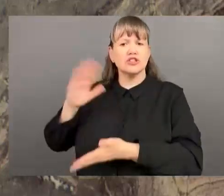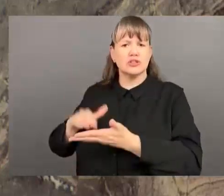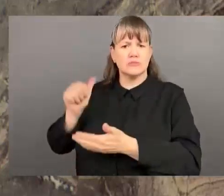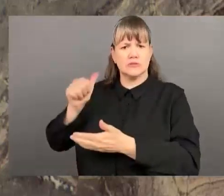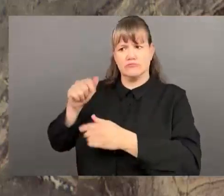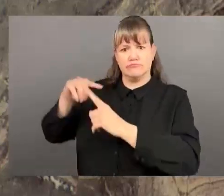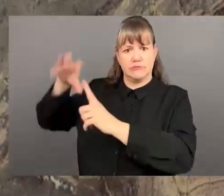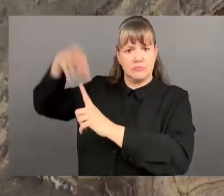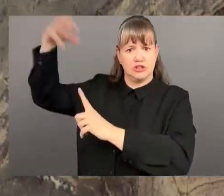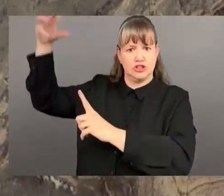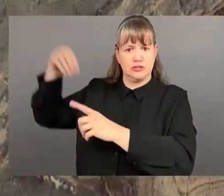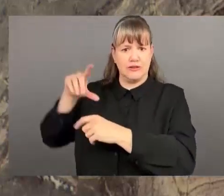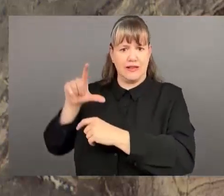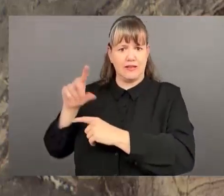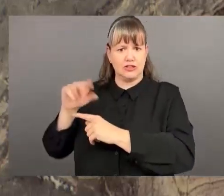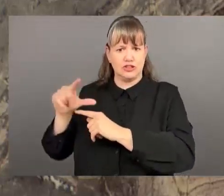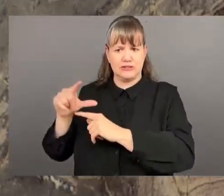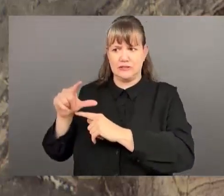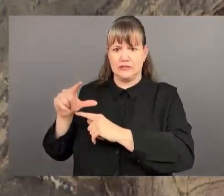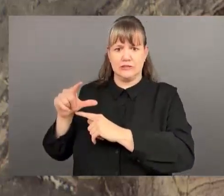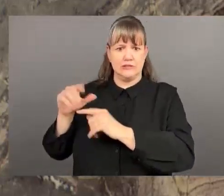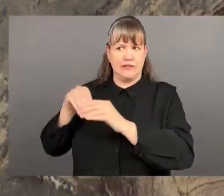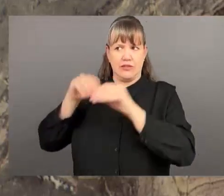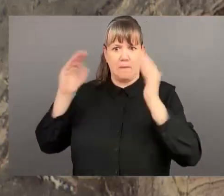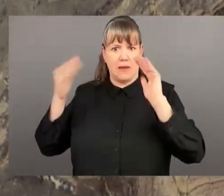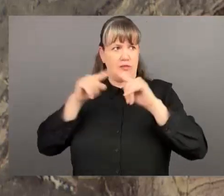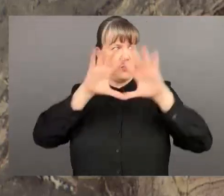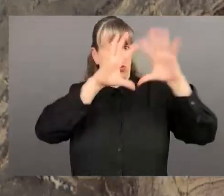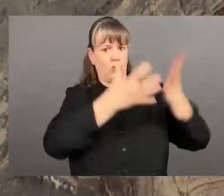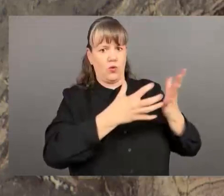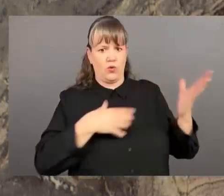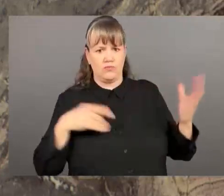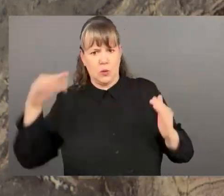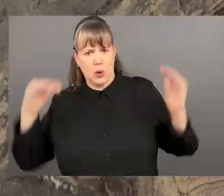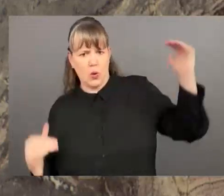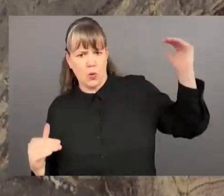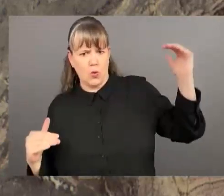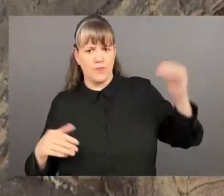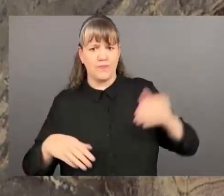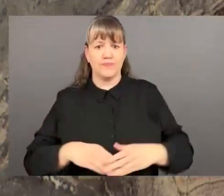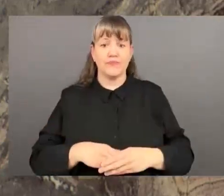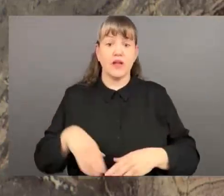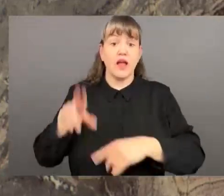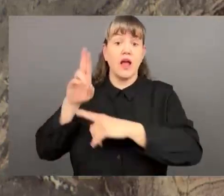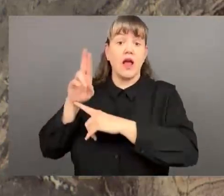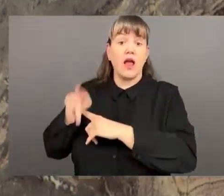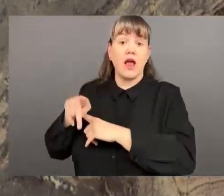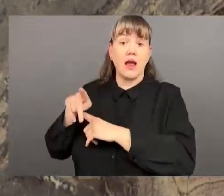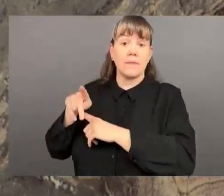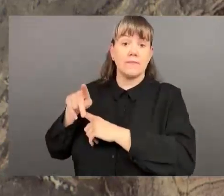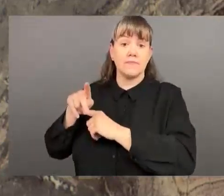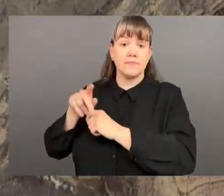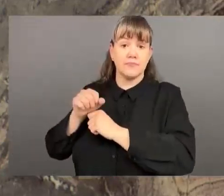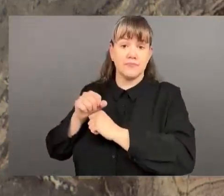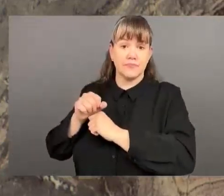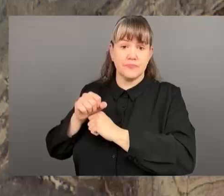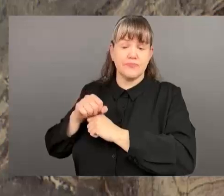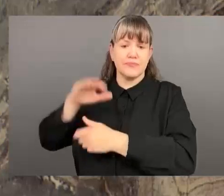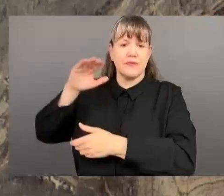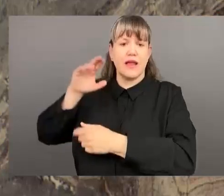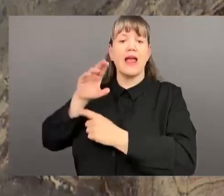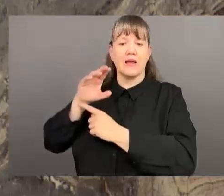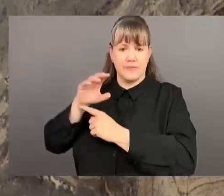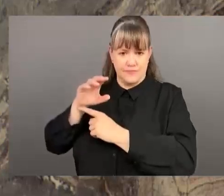upstream together with the oil and gas industry to reduce methane emissions are good for public health, are good for the province, and are good for